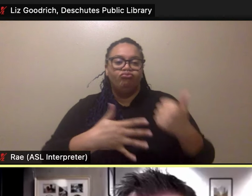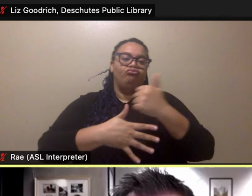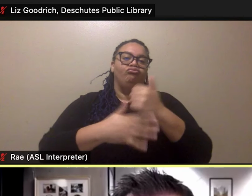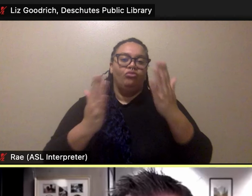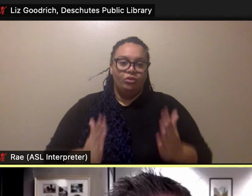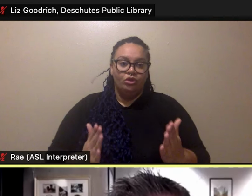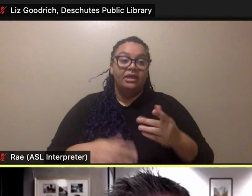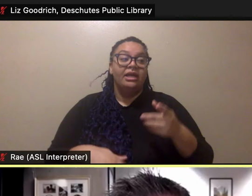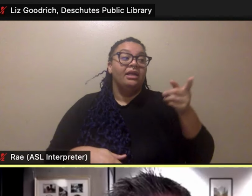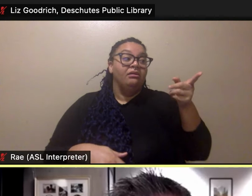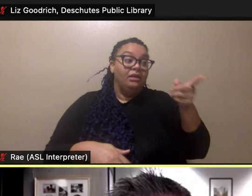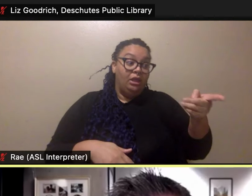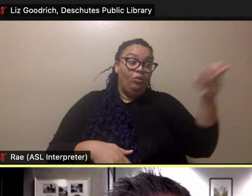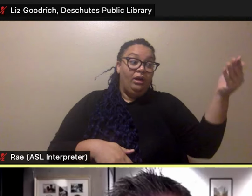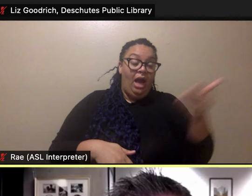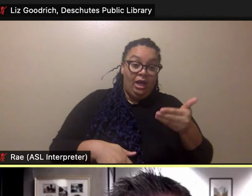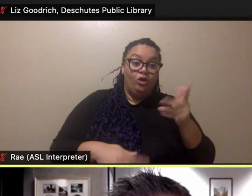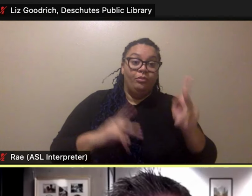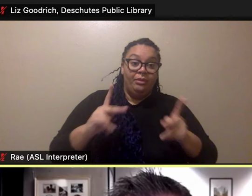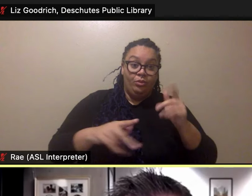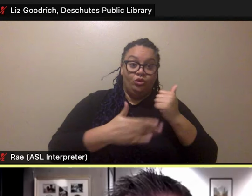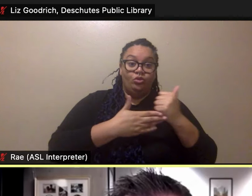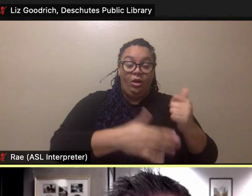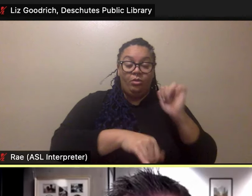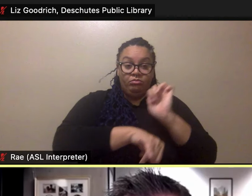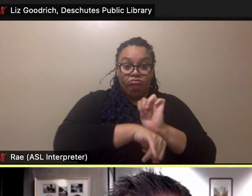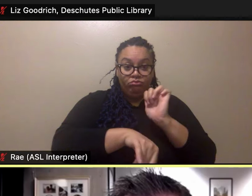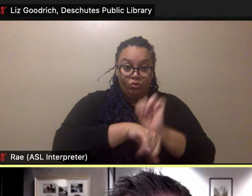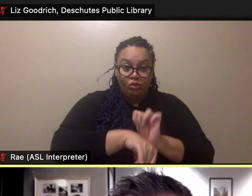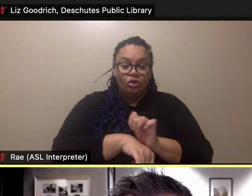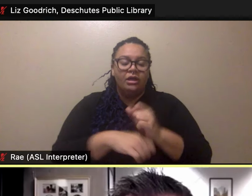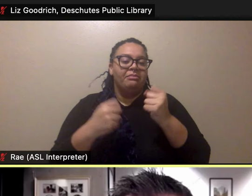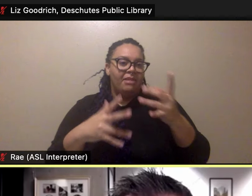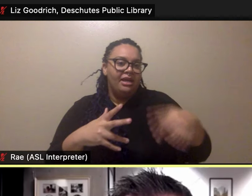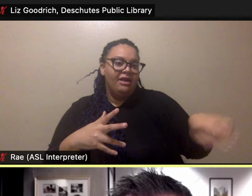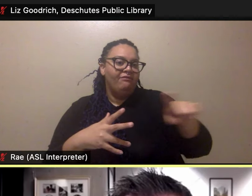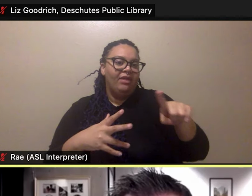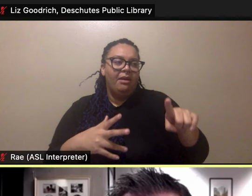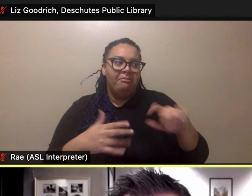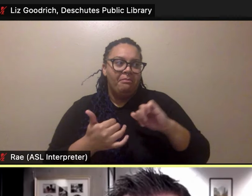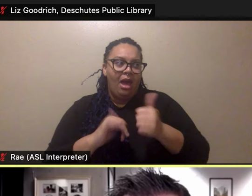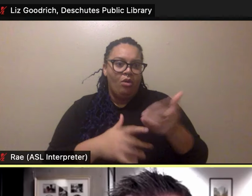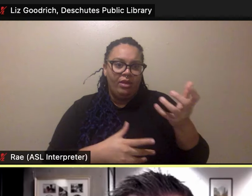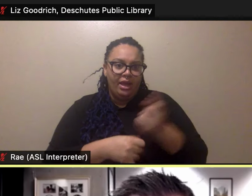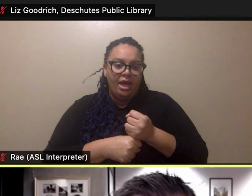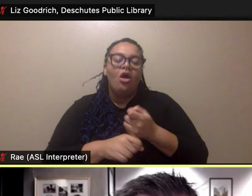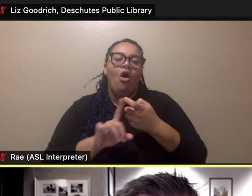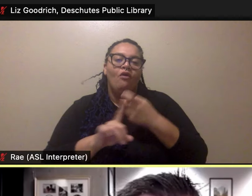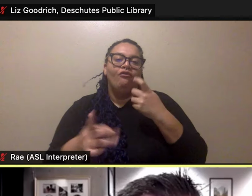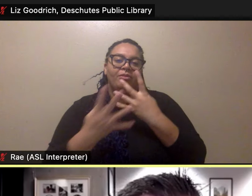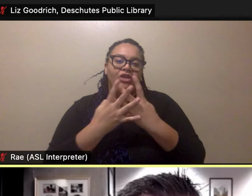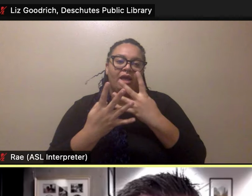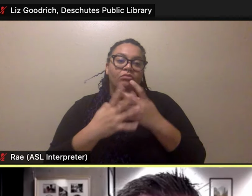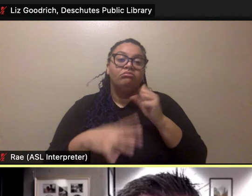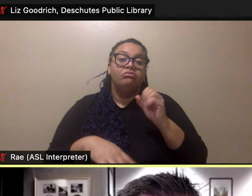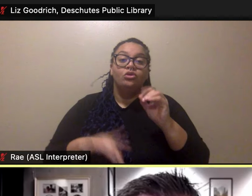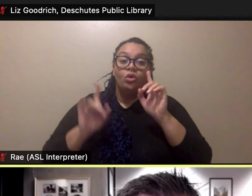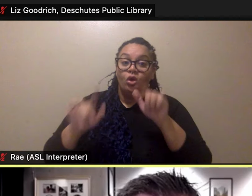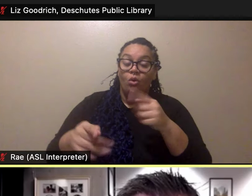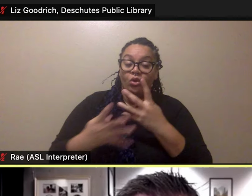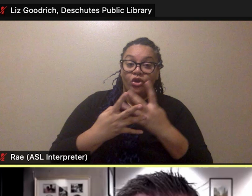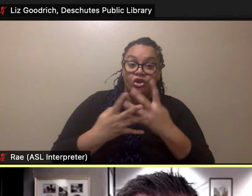hire a crew. A lot of that crew was conscripted from the jails. So you'd go to the jails in England,